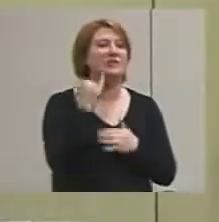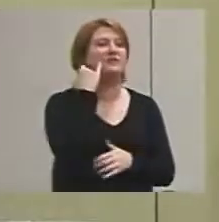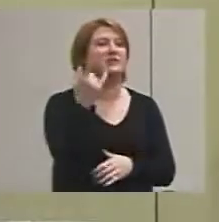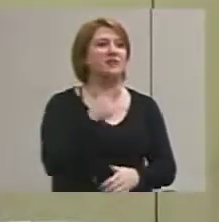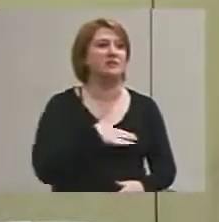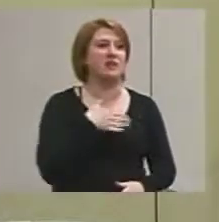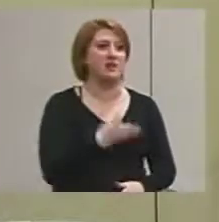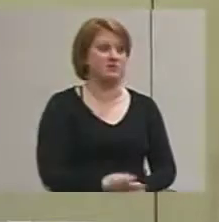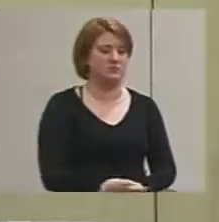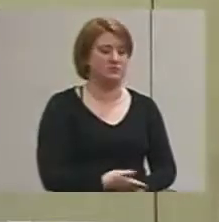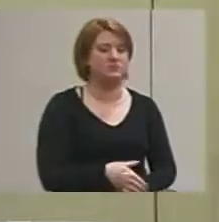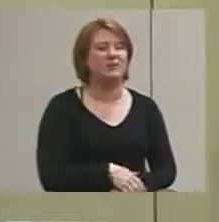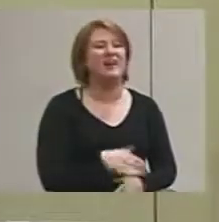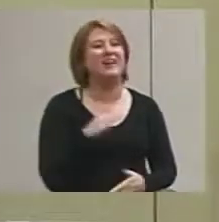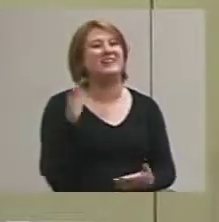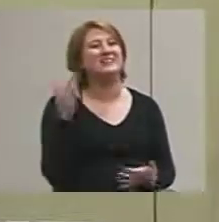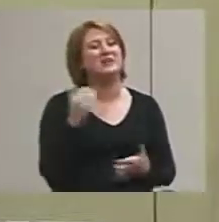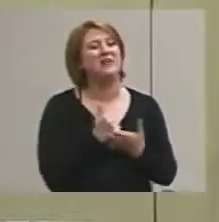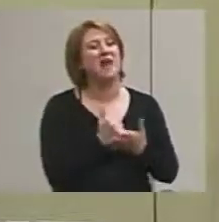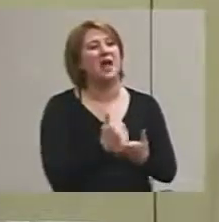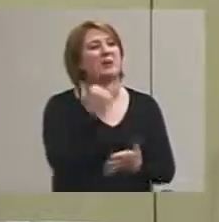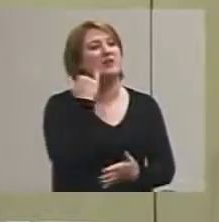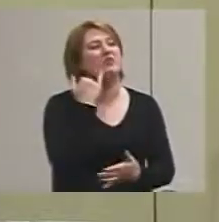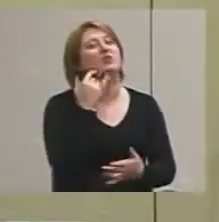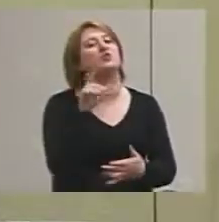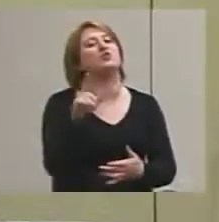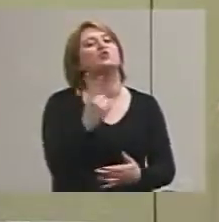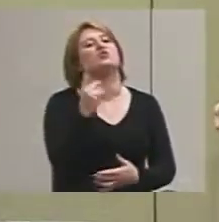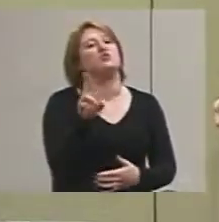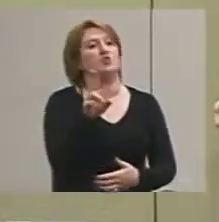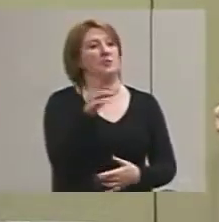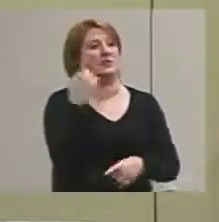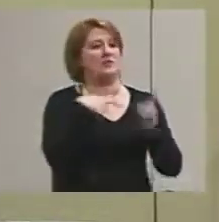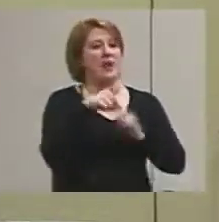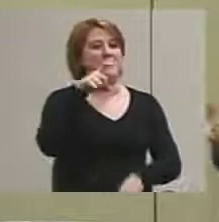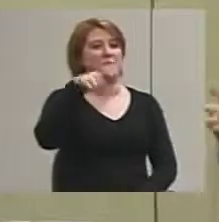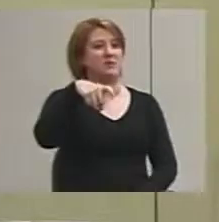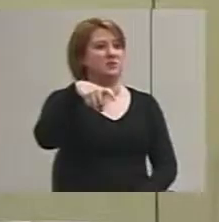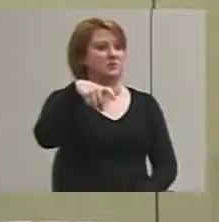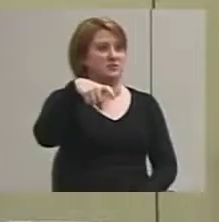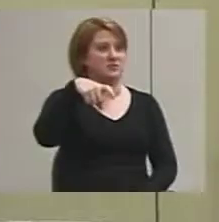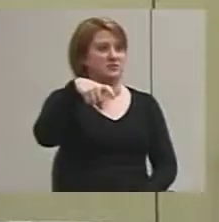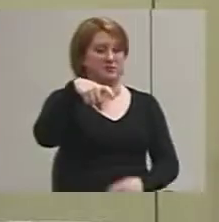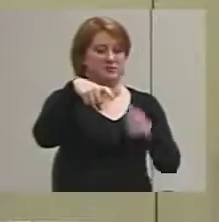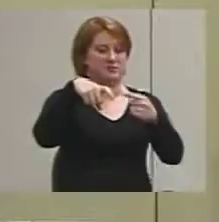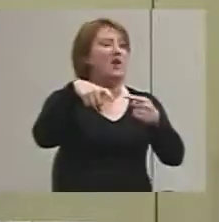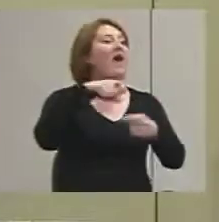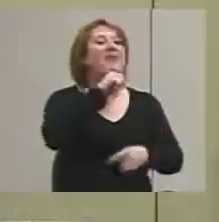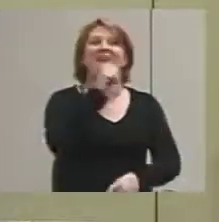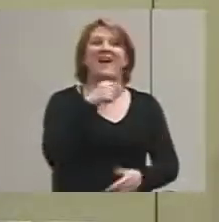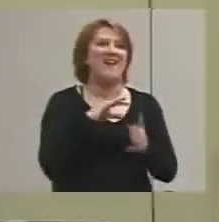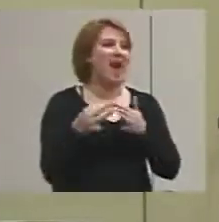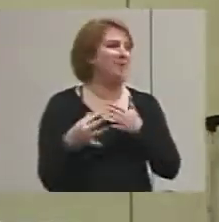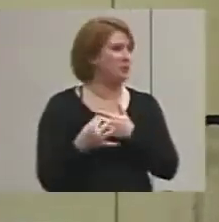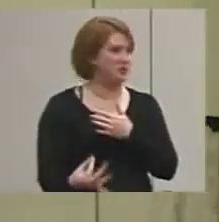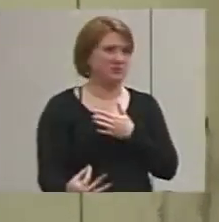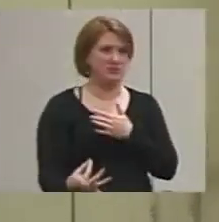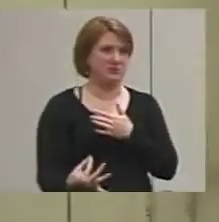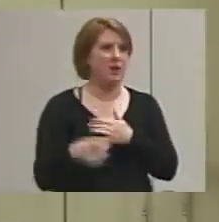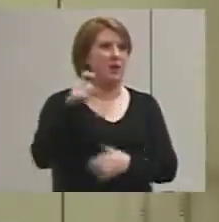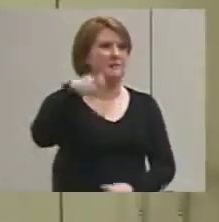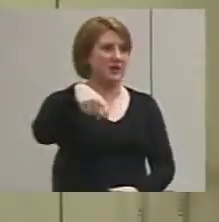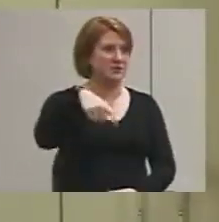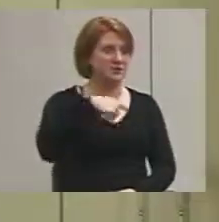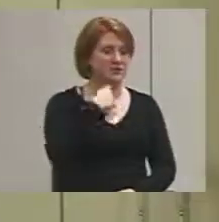It seems to help when we use the sign must. When he really needs to do something, it's not an option now. For this kid to tell him